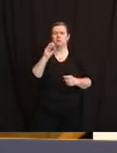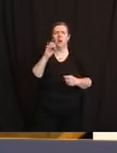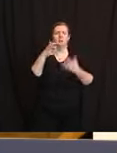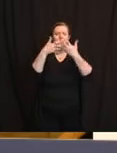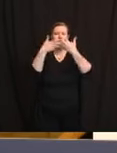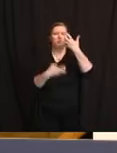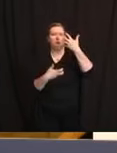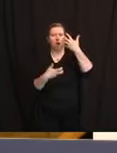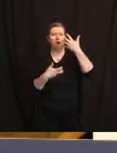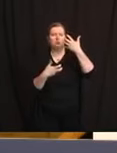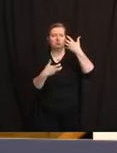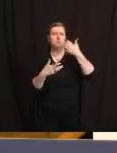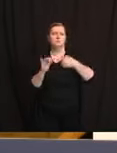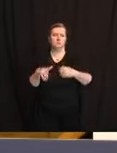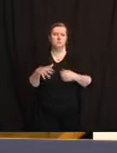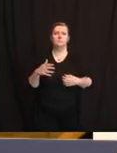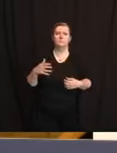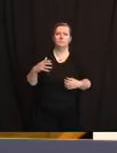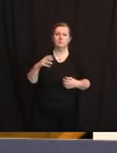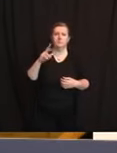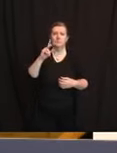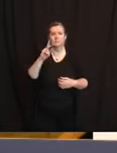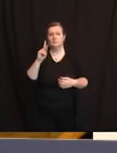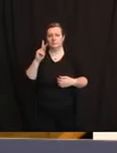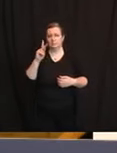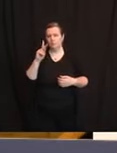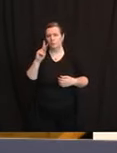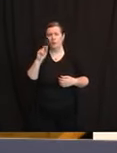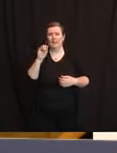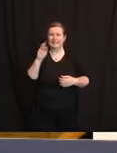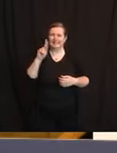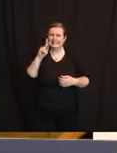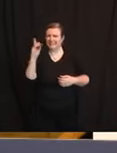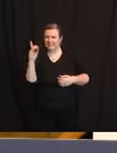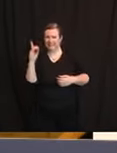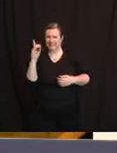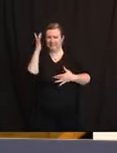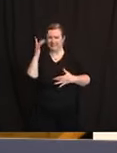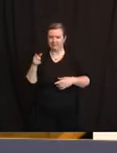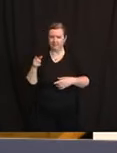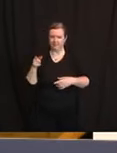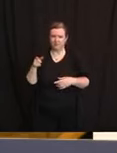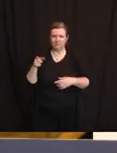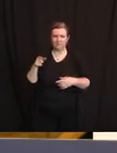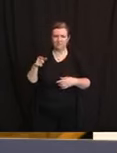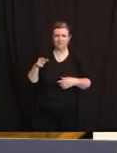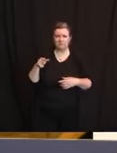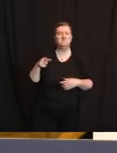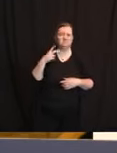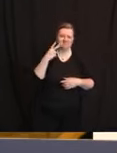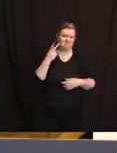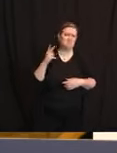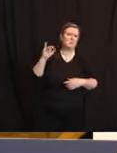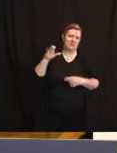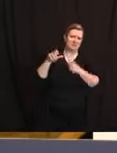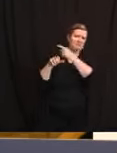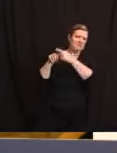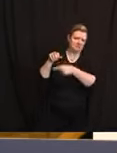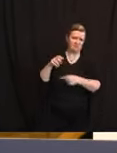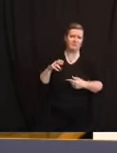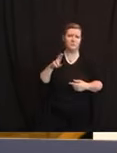have recently been identified in children in the United States. The governor reviewed the new cases and deaths.